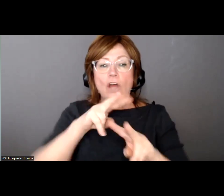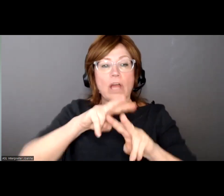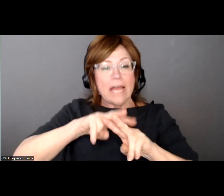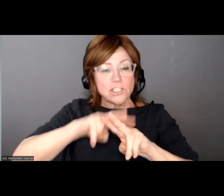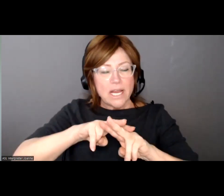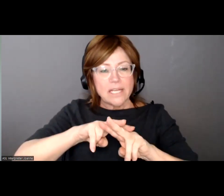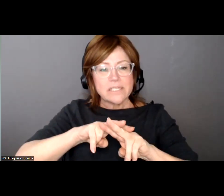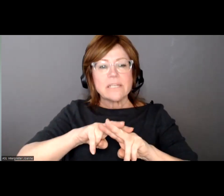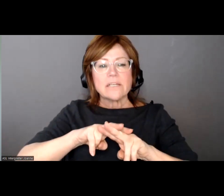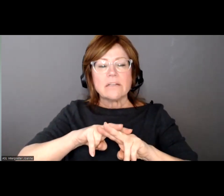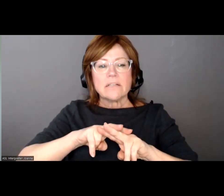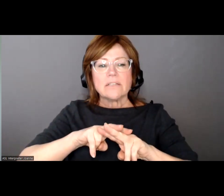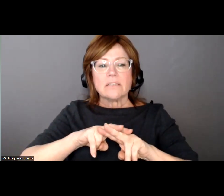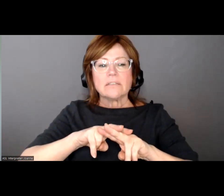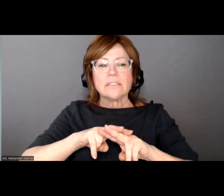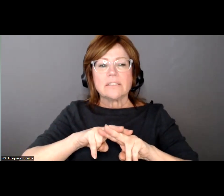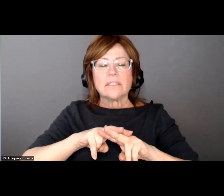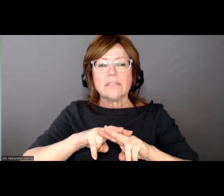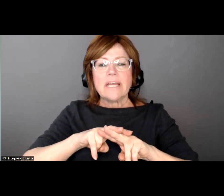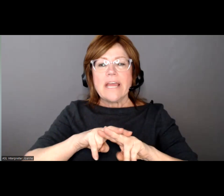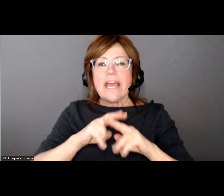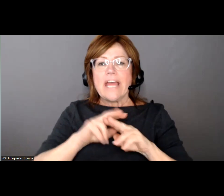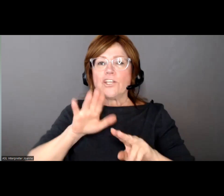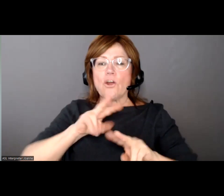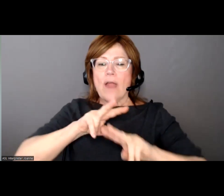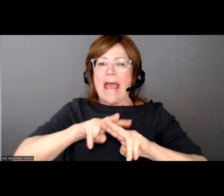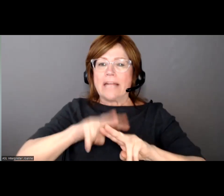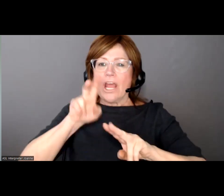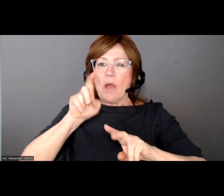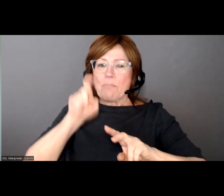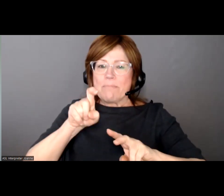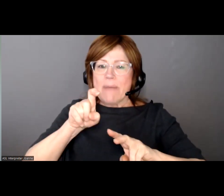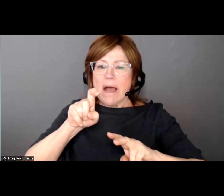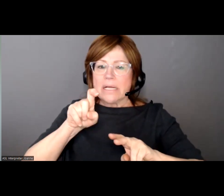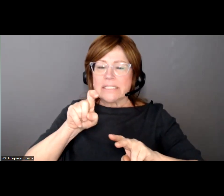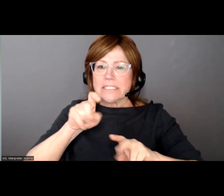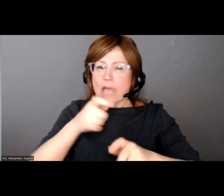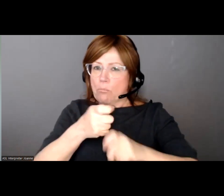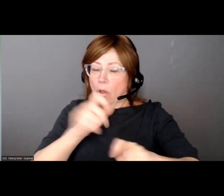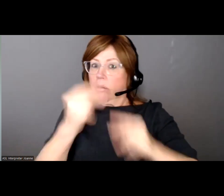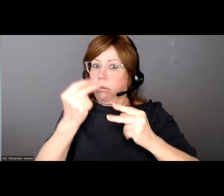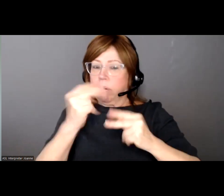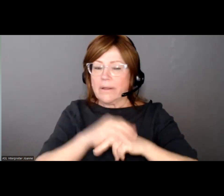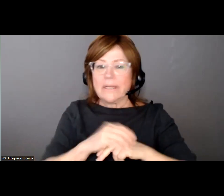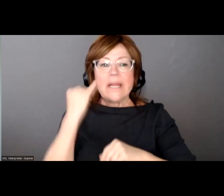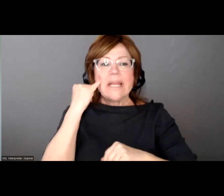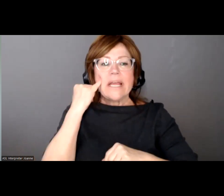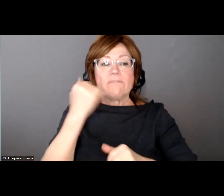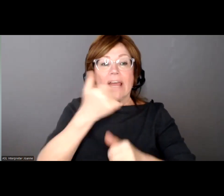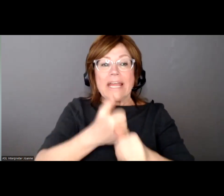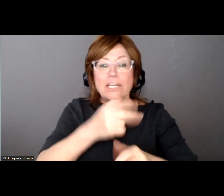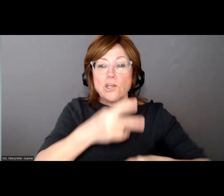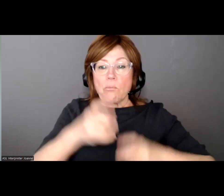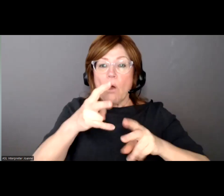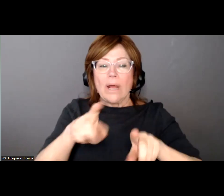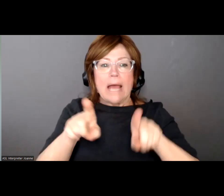want a hashtag that people are searching for. But then if you use the same hashtag on each of your posts,